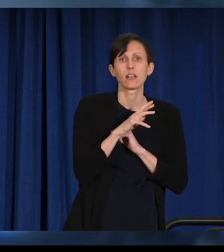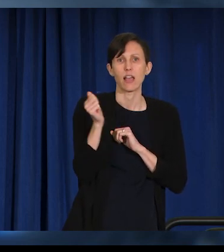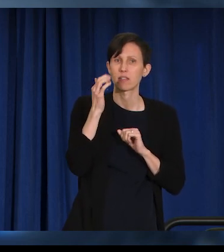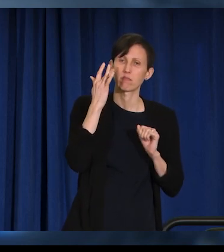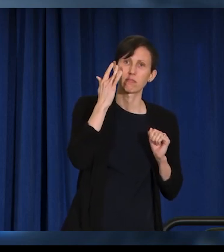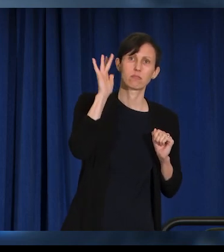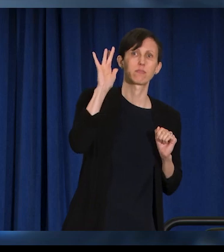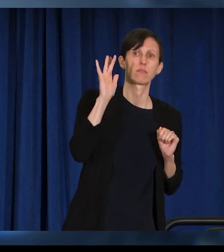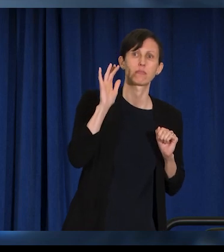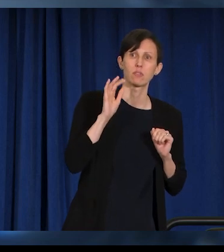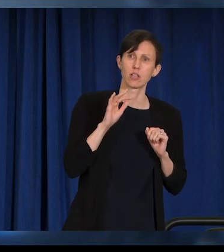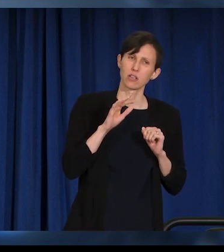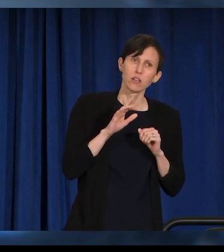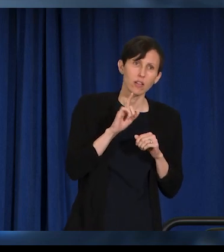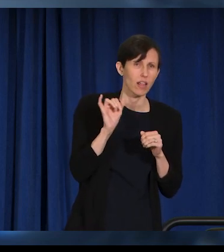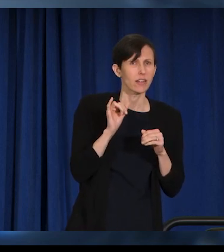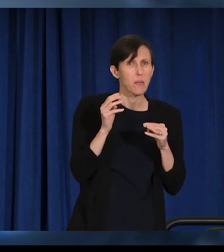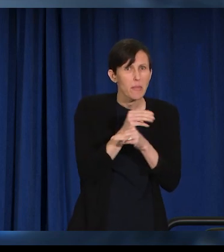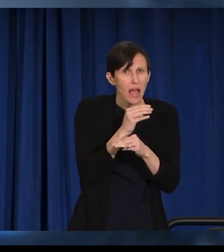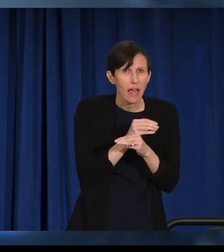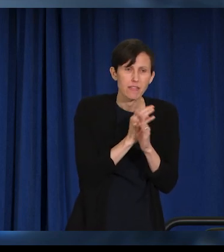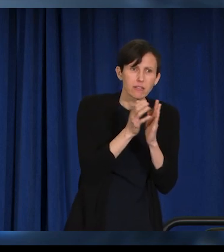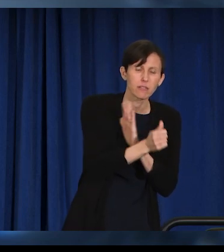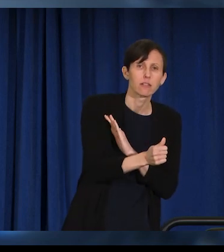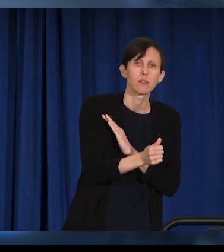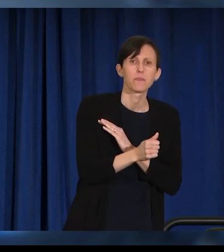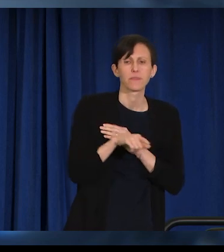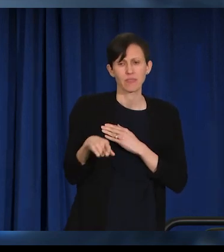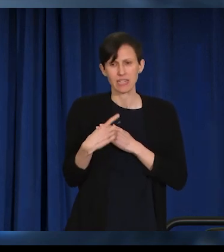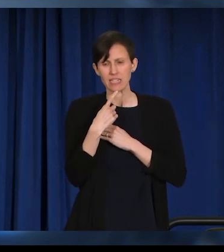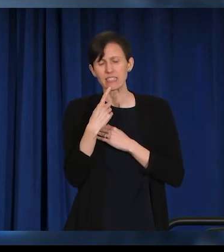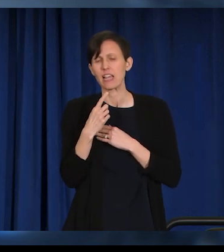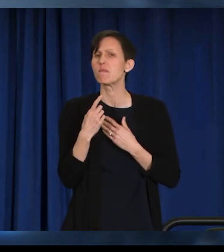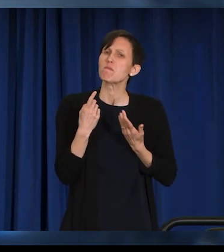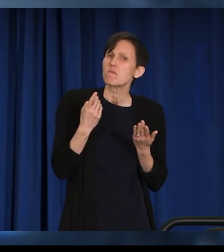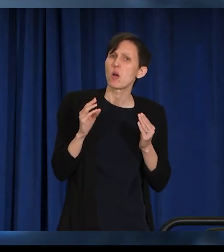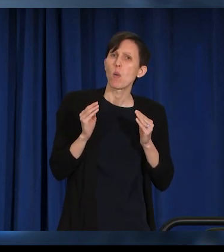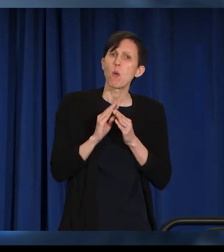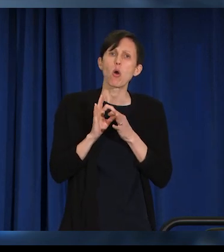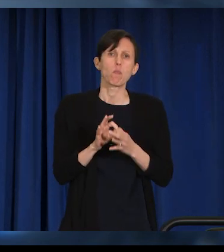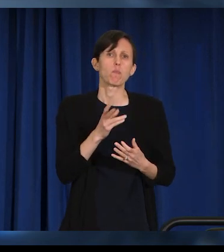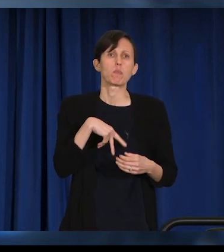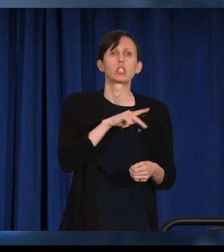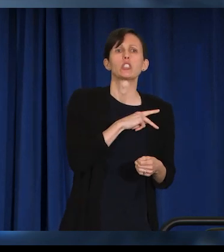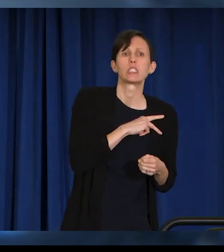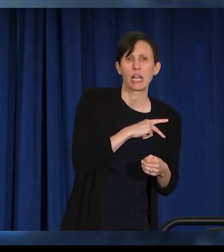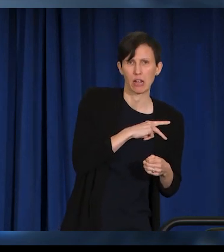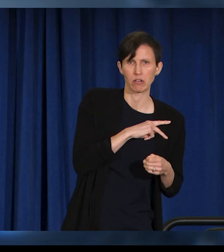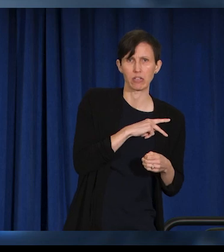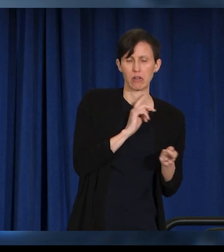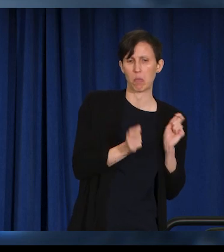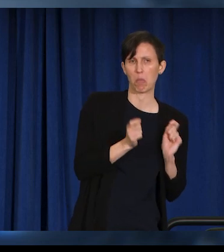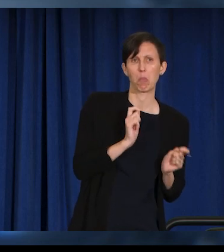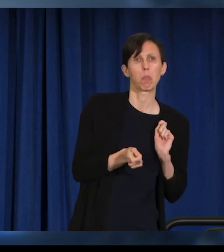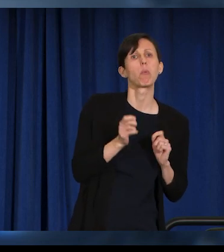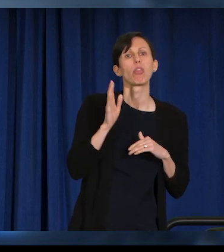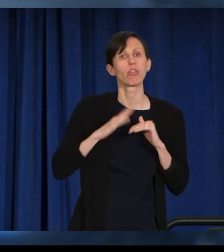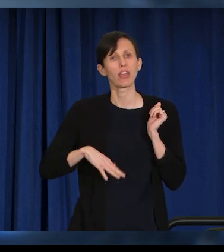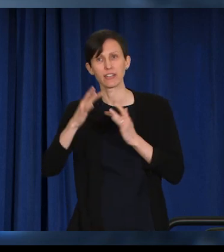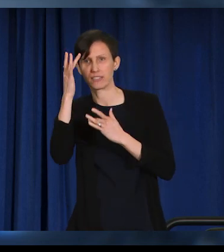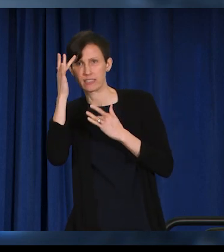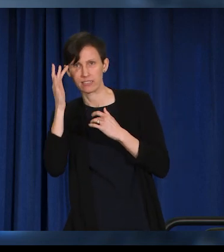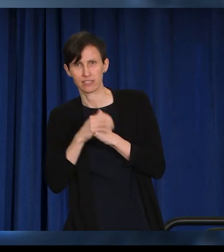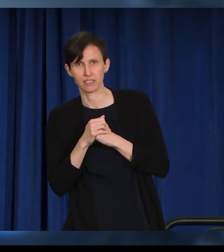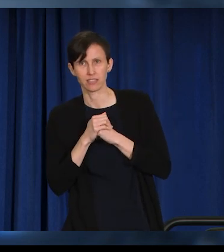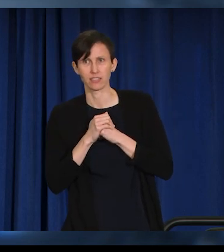intellect, like math, and insisted that it was more of a personality condition than a disease. This is how he later became